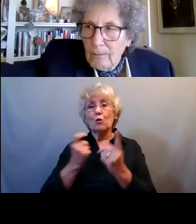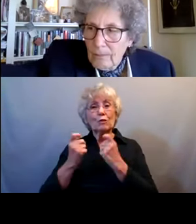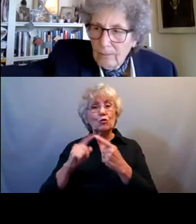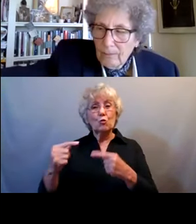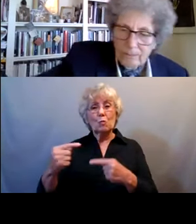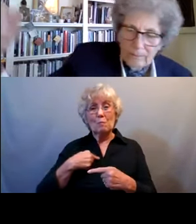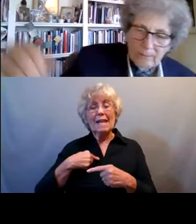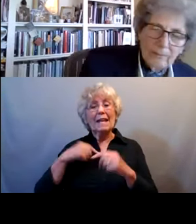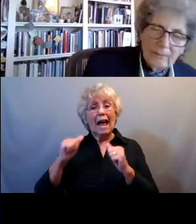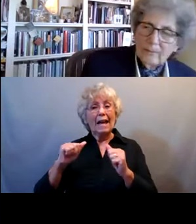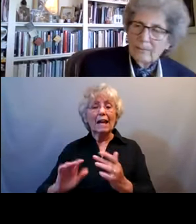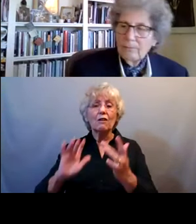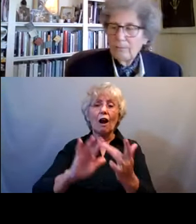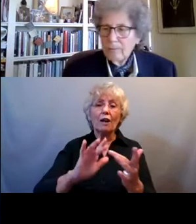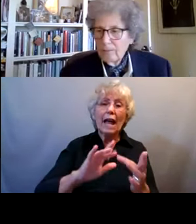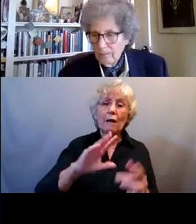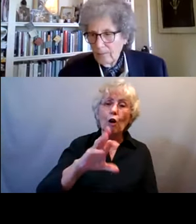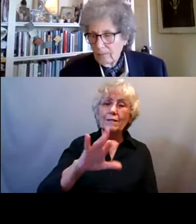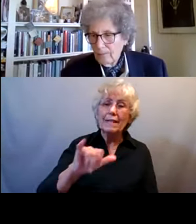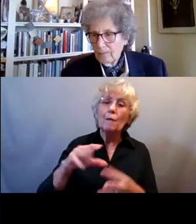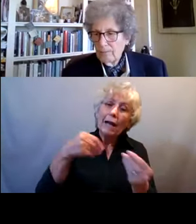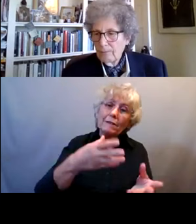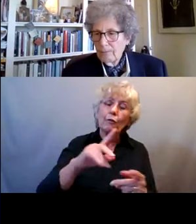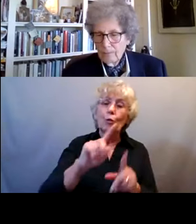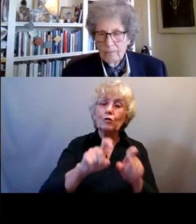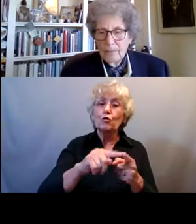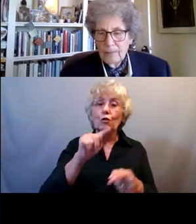reach out directly to her. Now we're gonna welcome